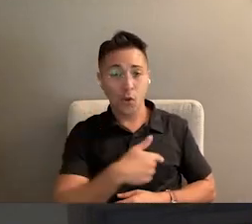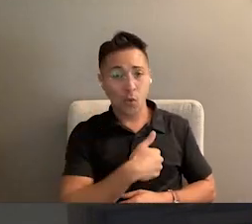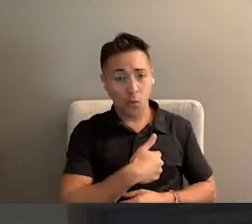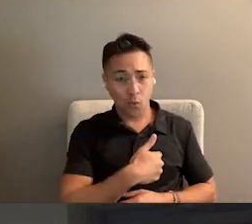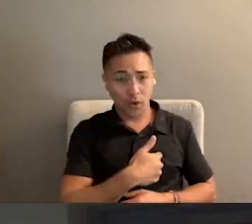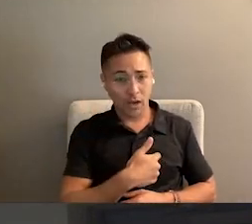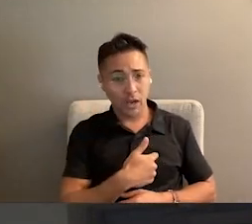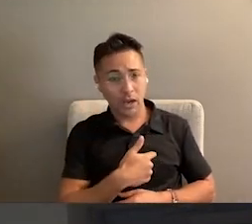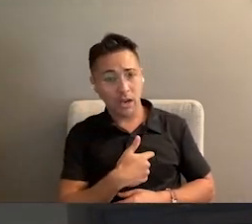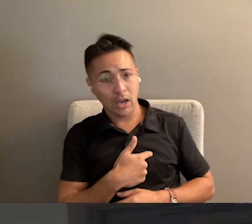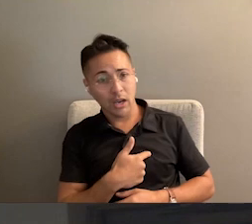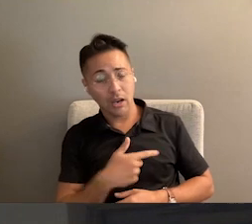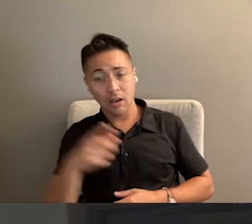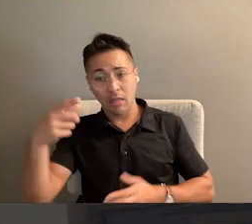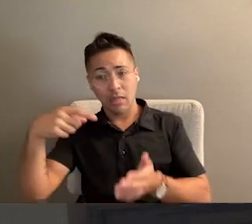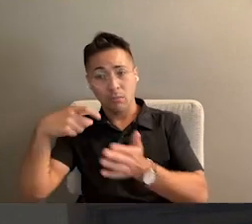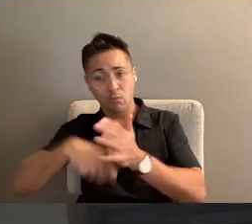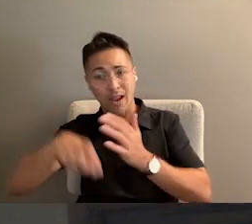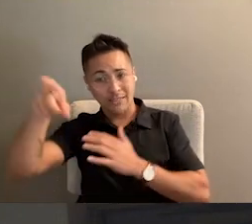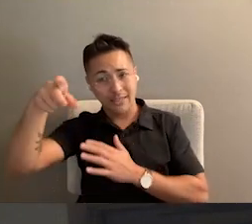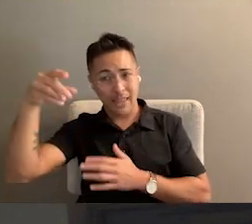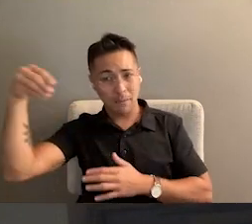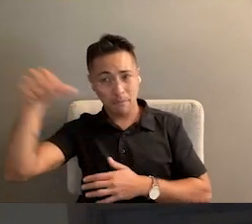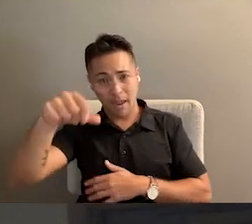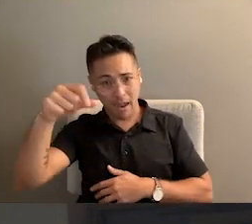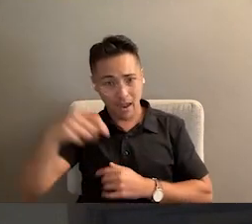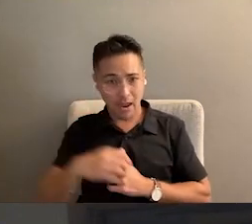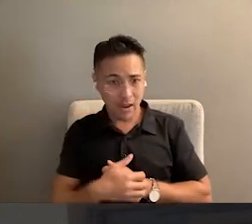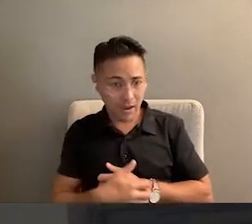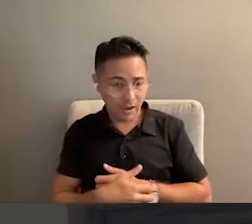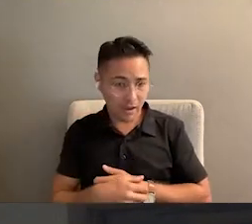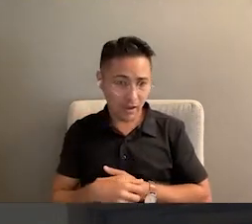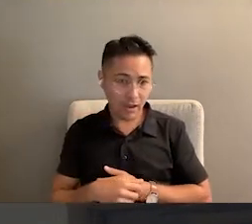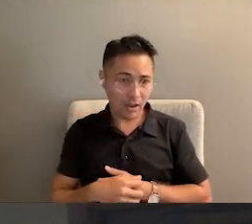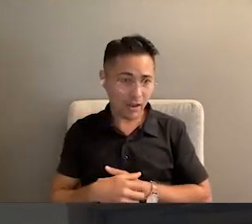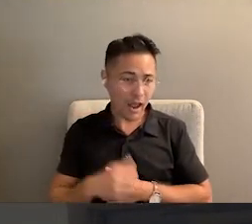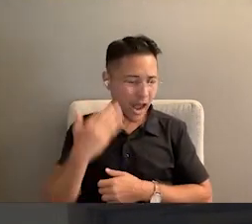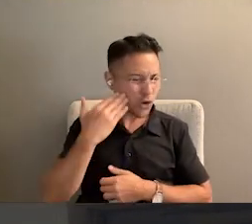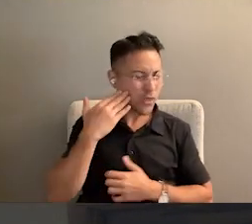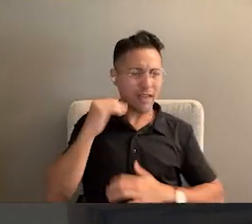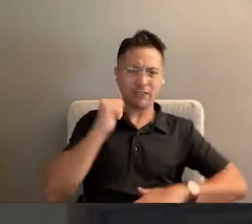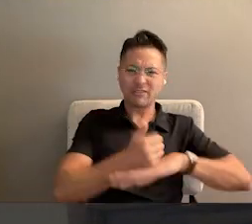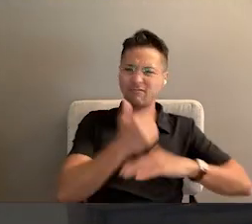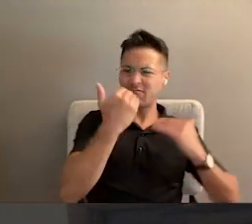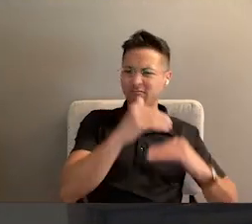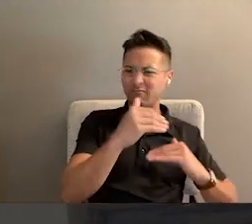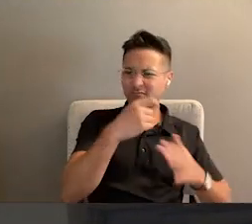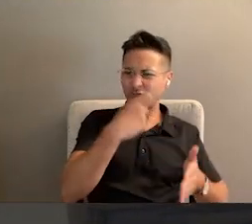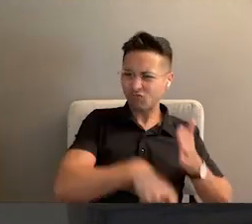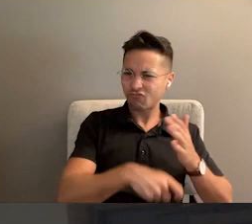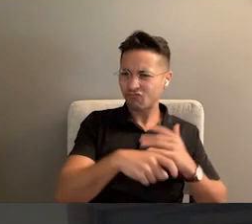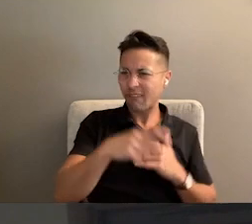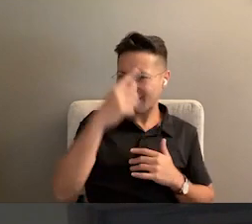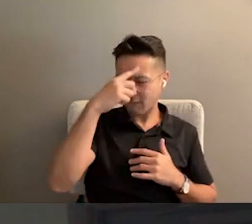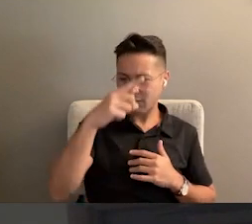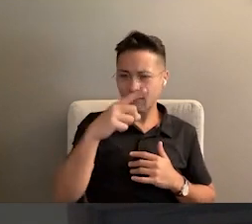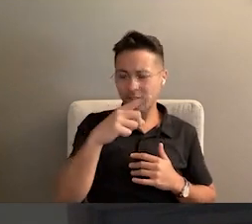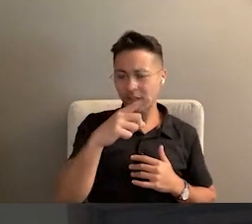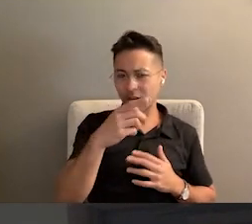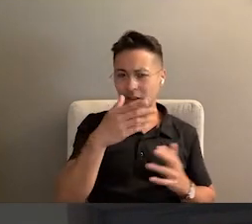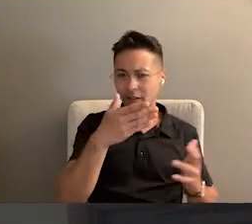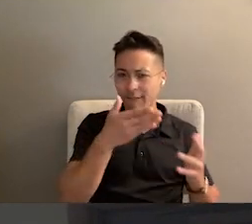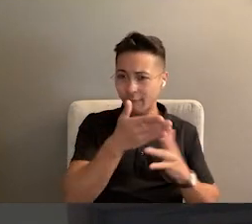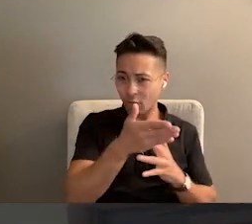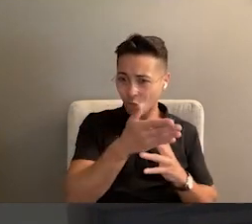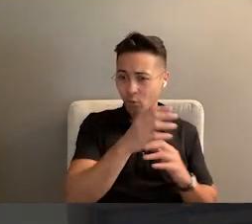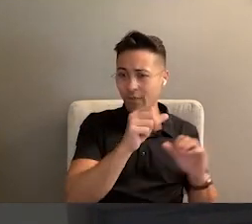make sure that I got you correctly. You're asking if we direct the price that they pay for the services. No, No. mean, I know there's